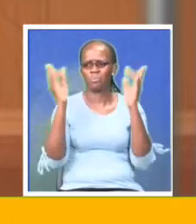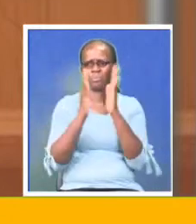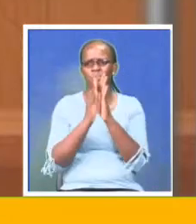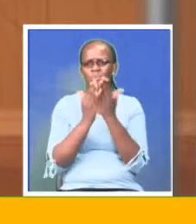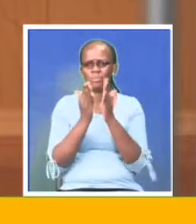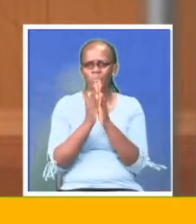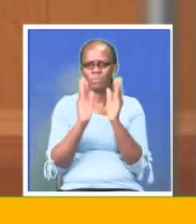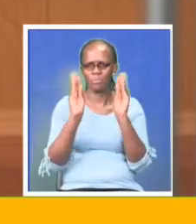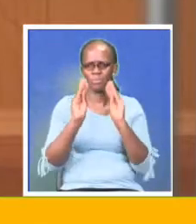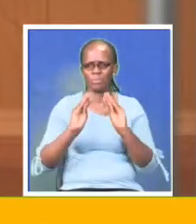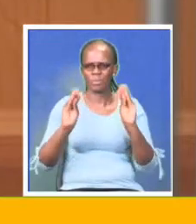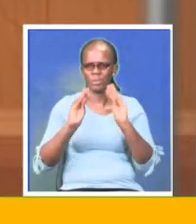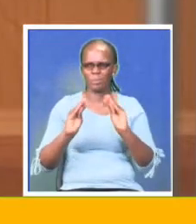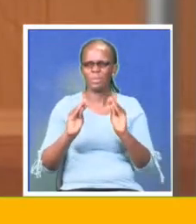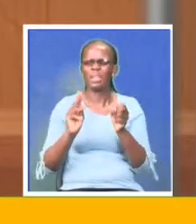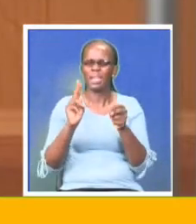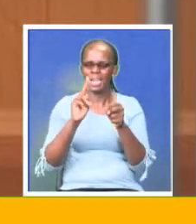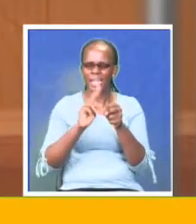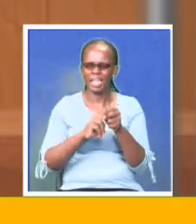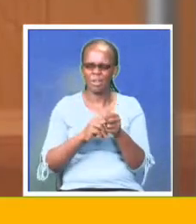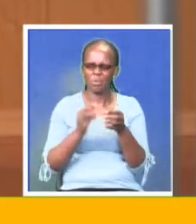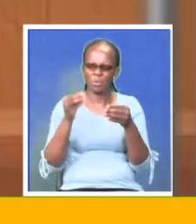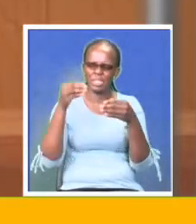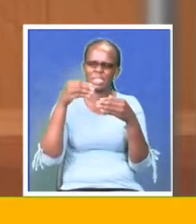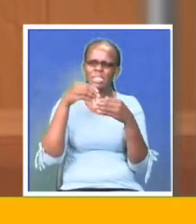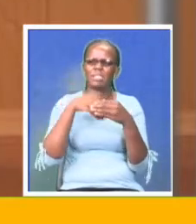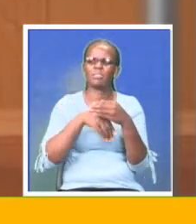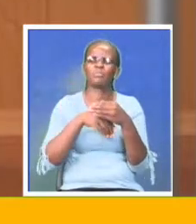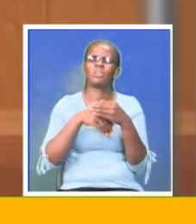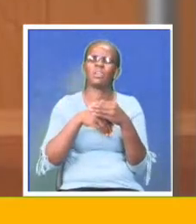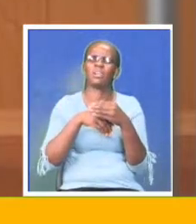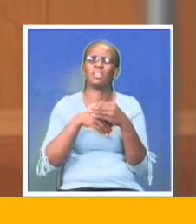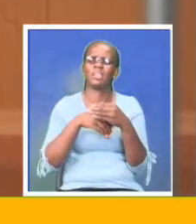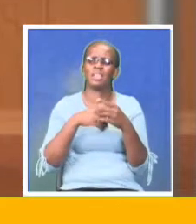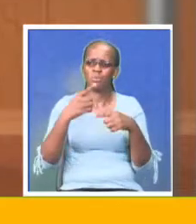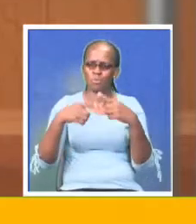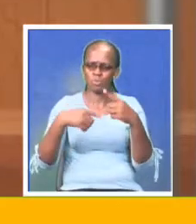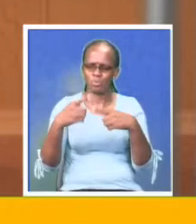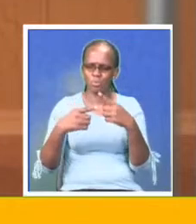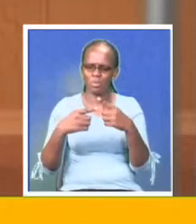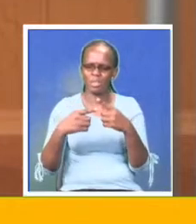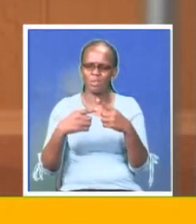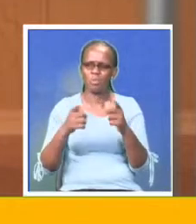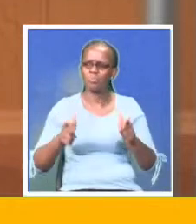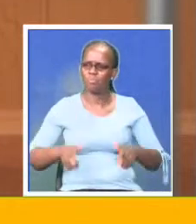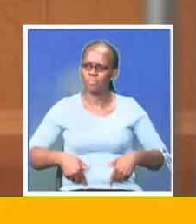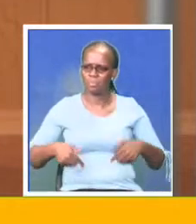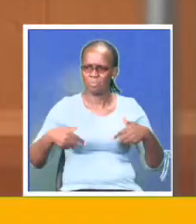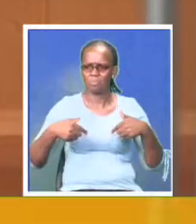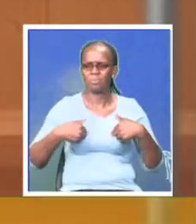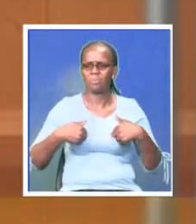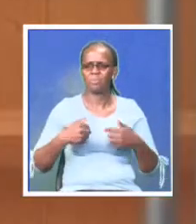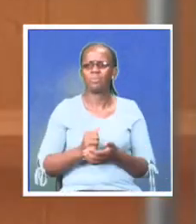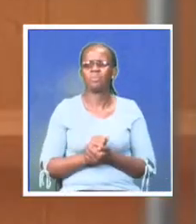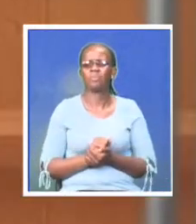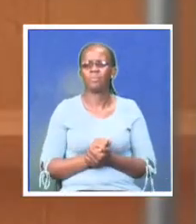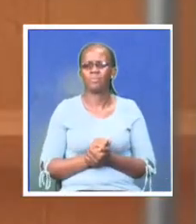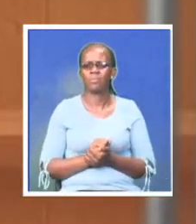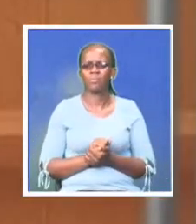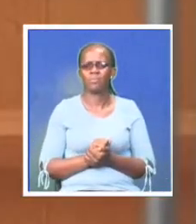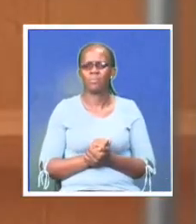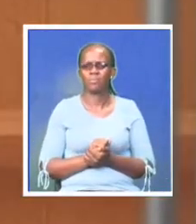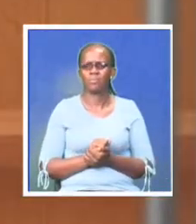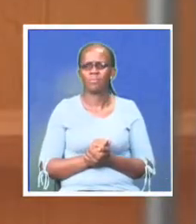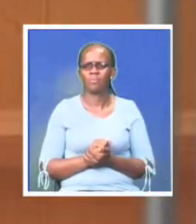to instill moral values for real life situation. Okay, dear learner,